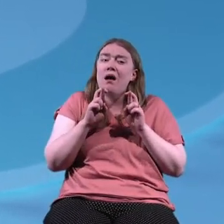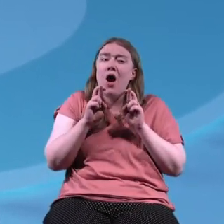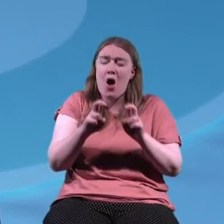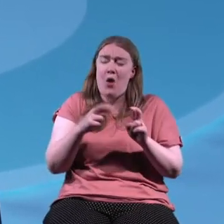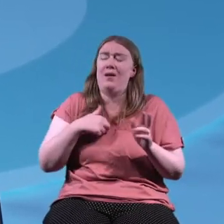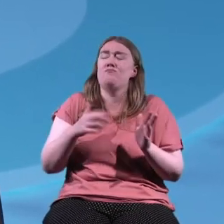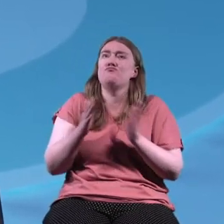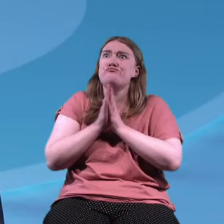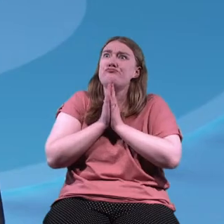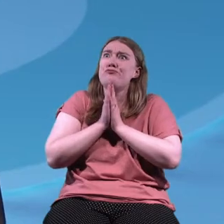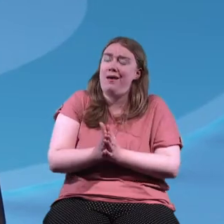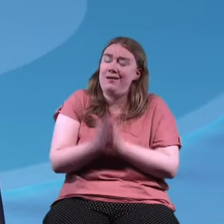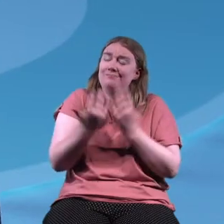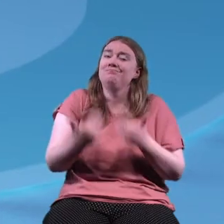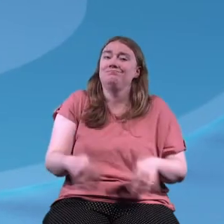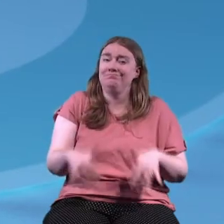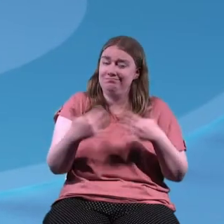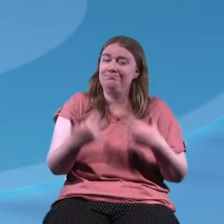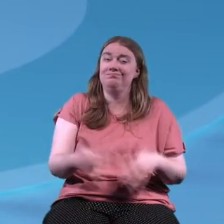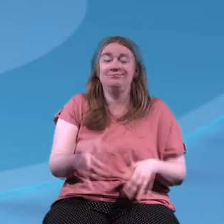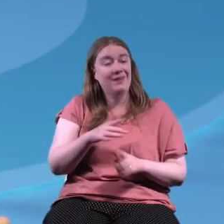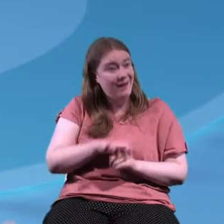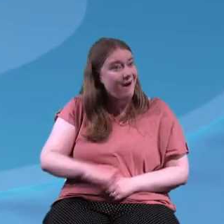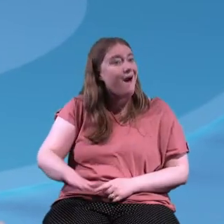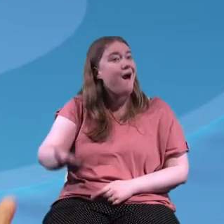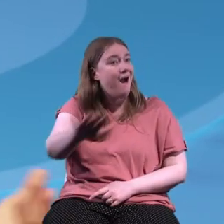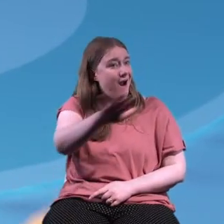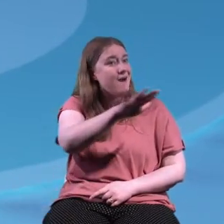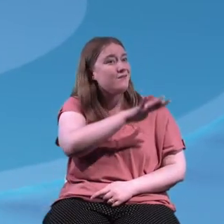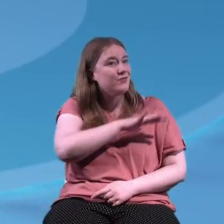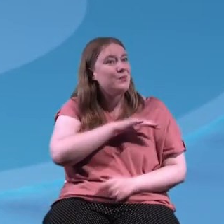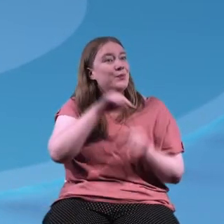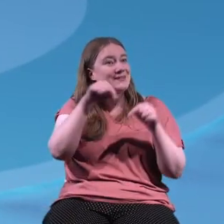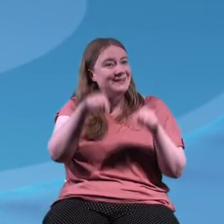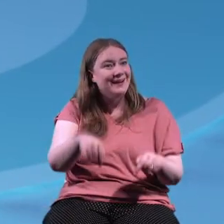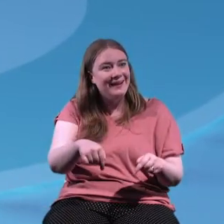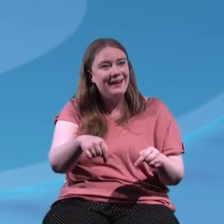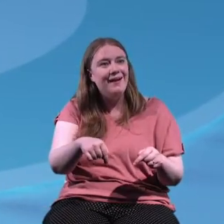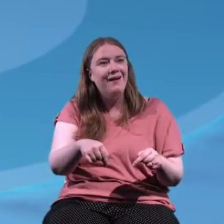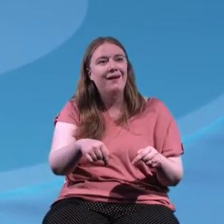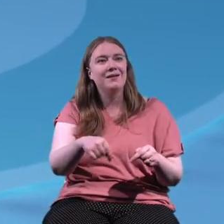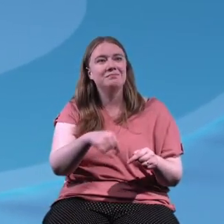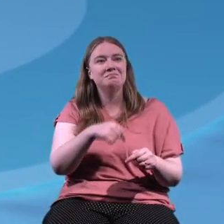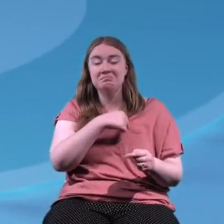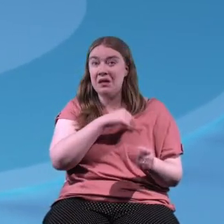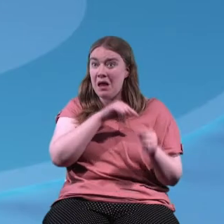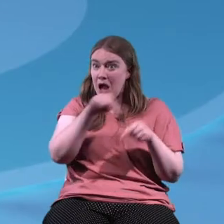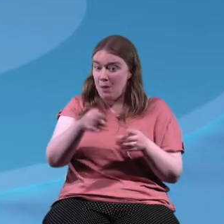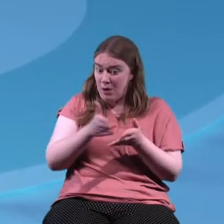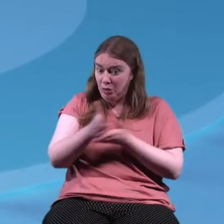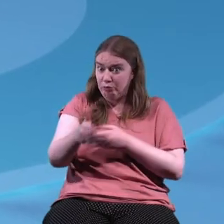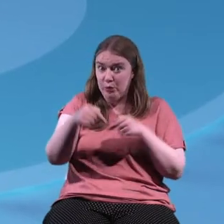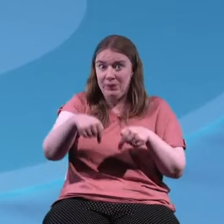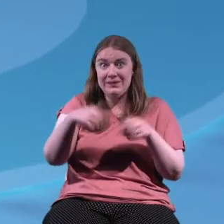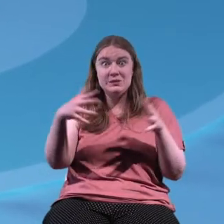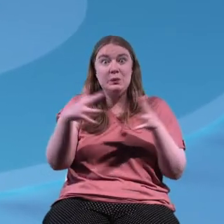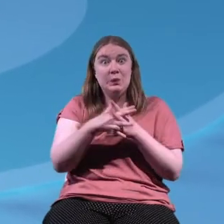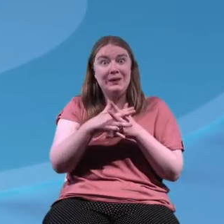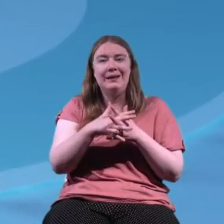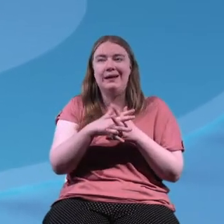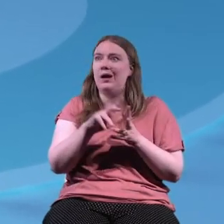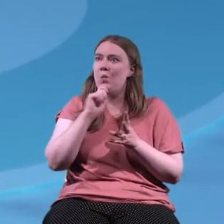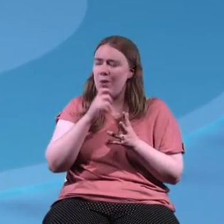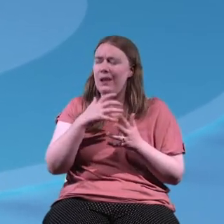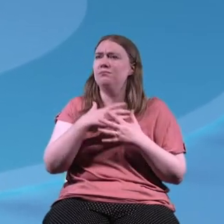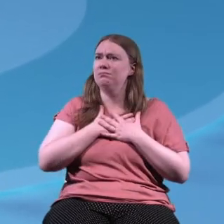I pray very much that everybody here, all those who will be coming during the week, will